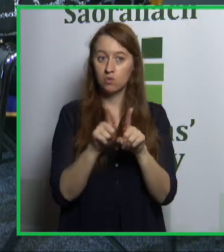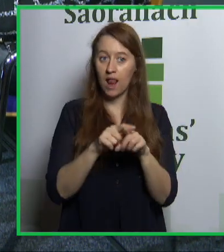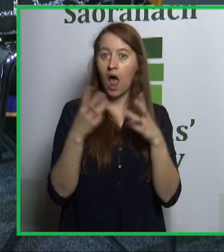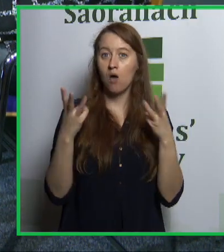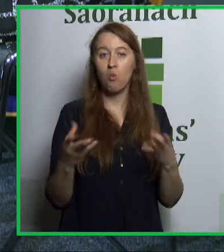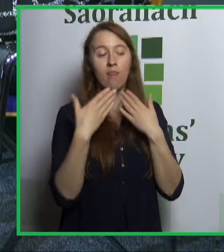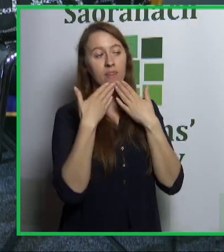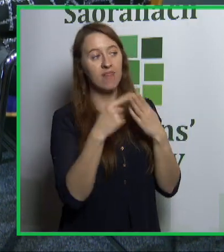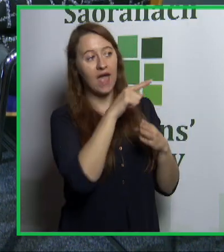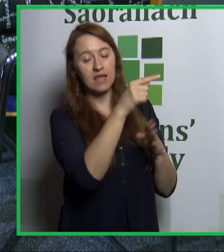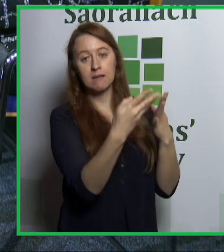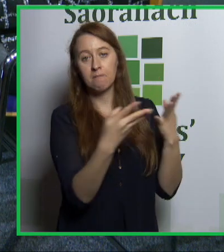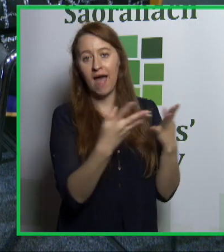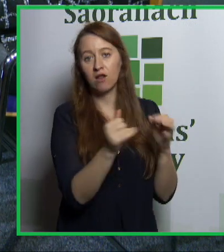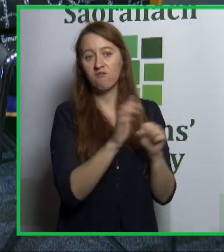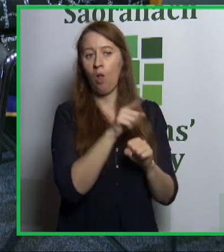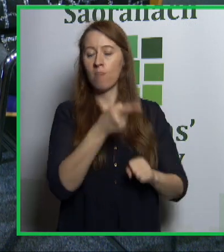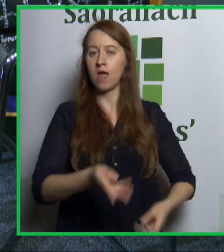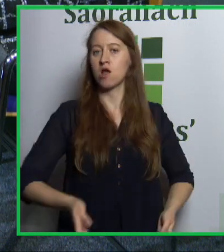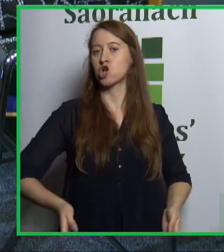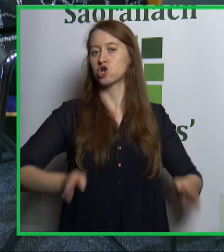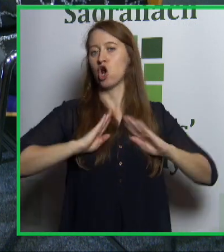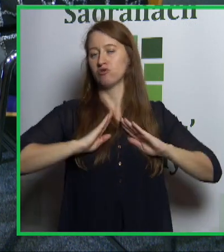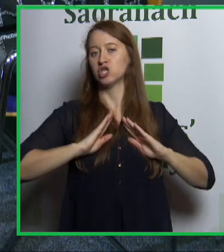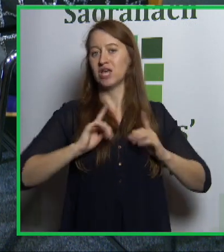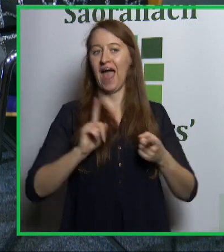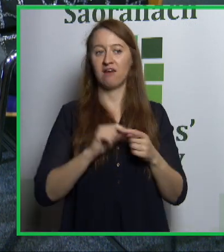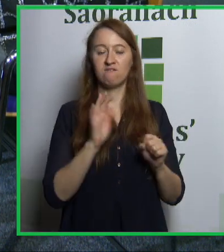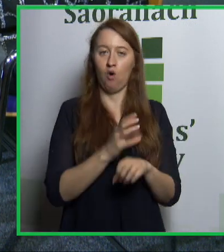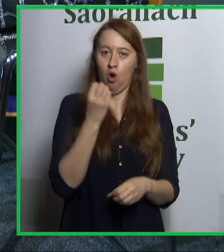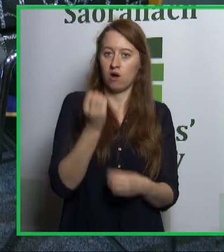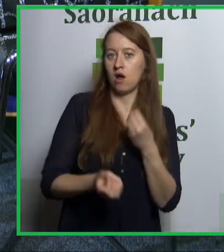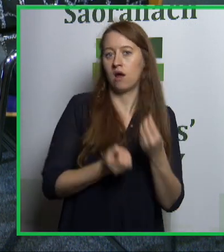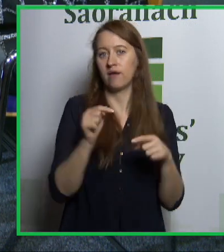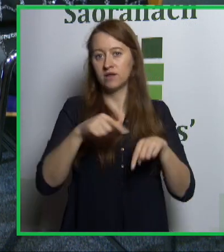courage in speaking to us today, to condolences for all the loss that you've